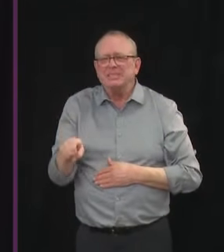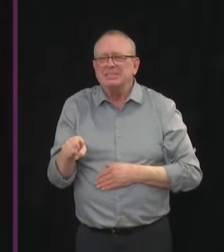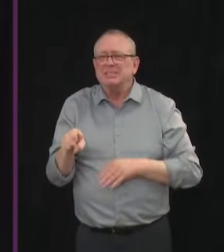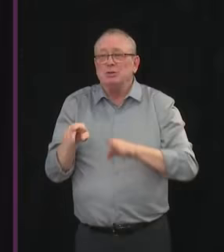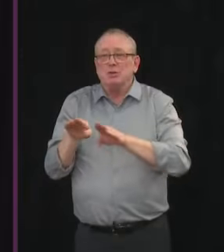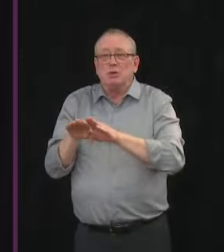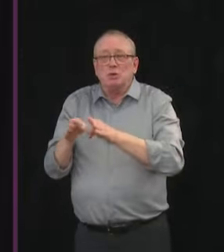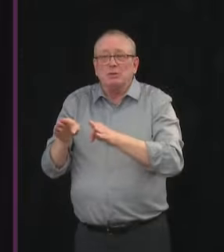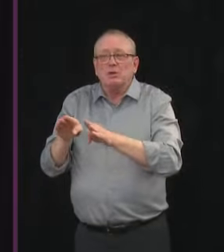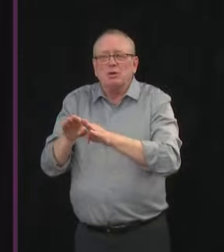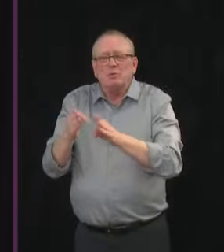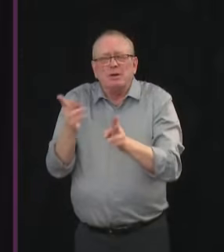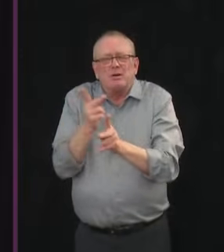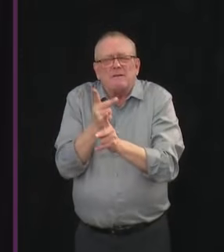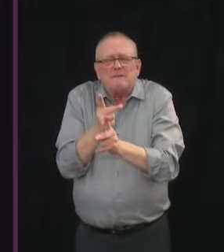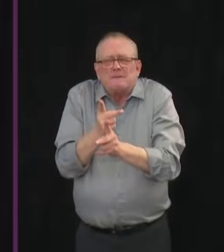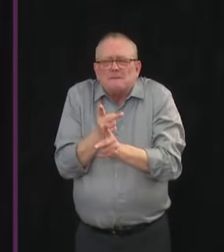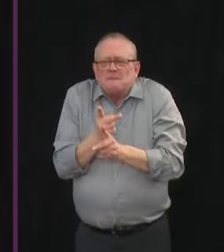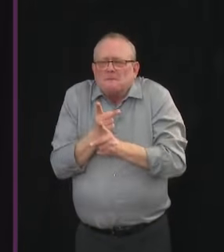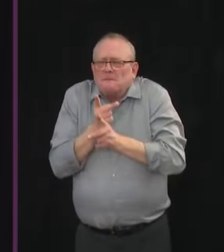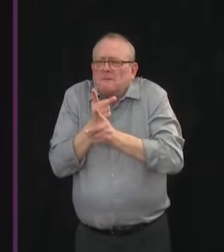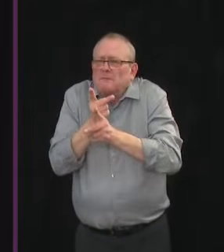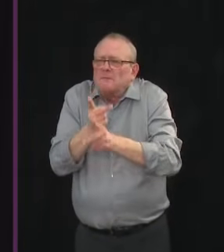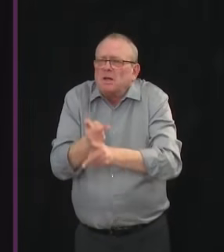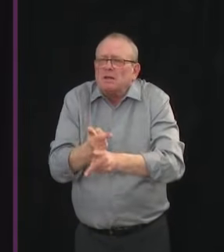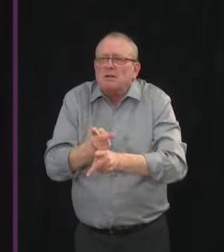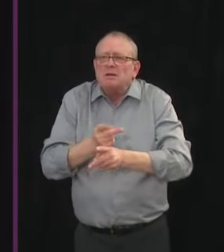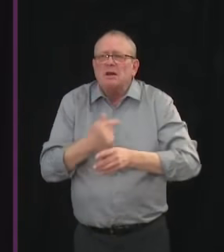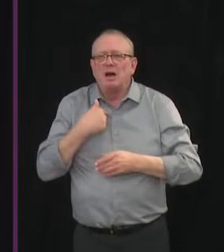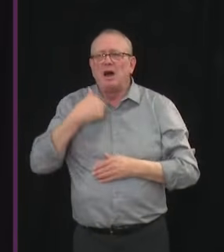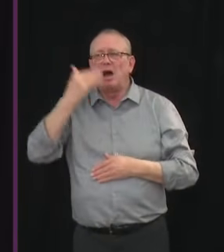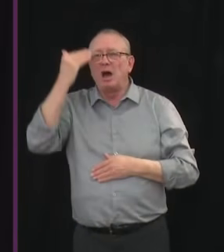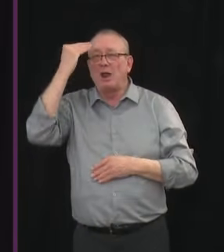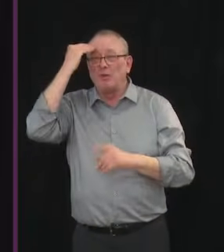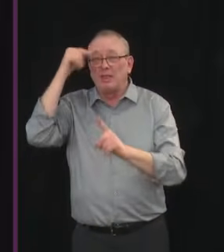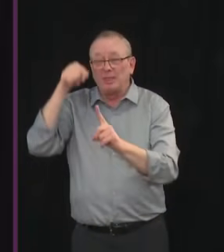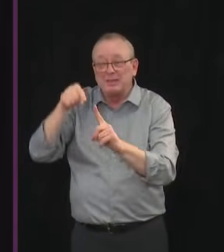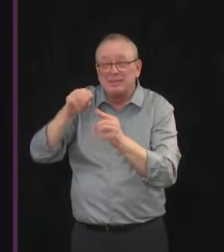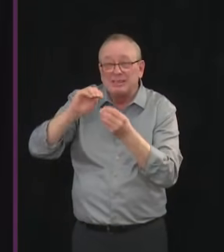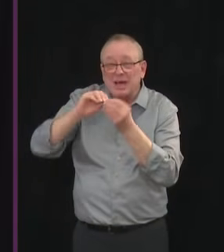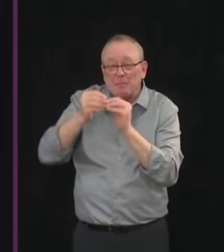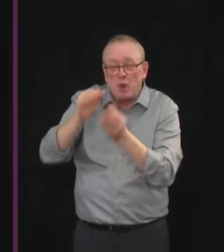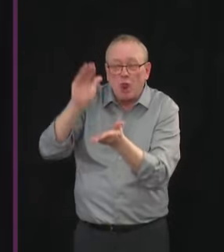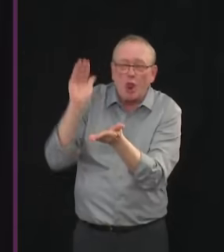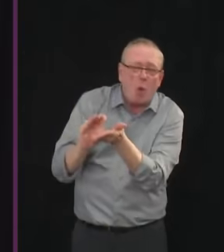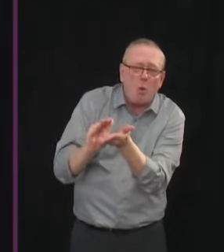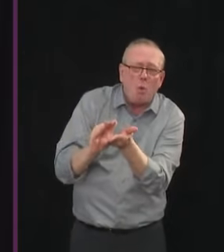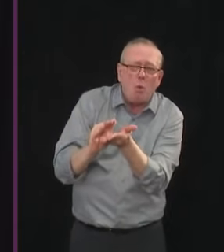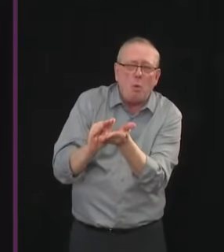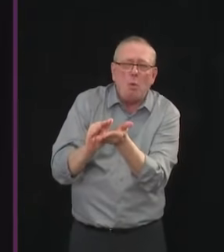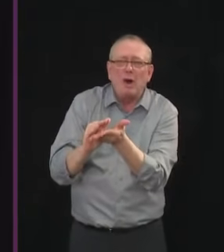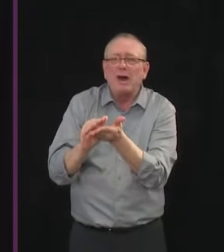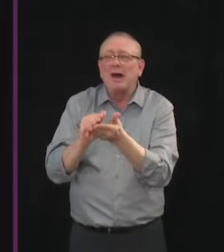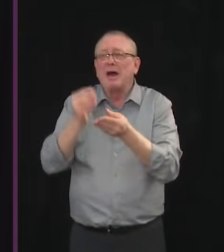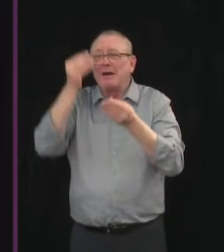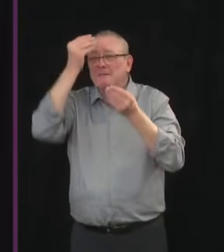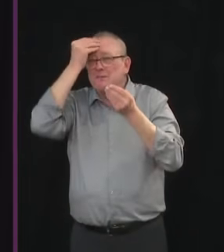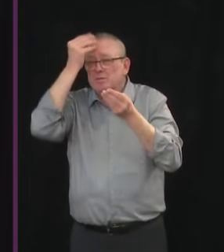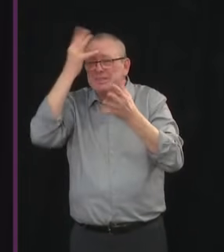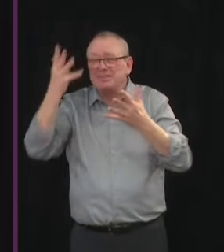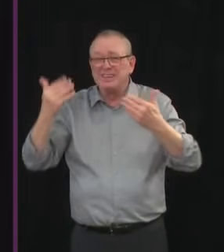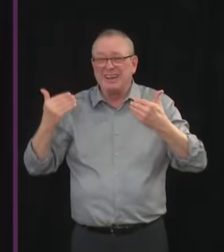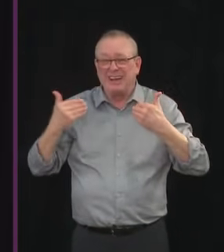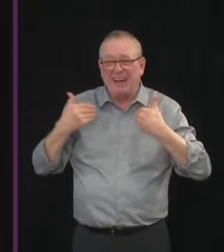restrictions by allowing those things where we have data that indicates they are the lowest likelihood of